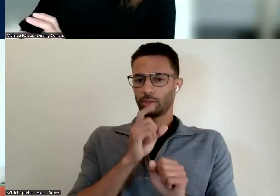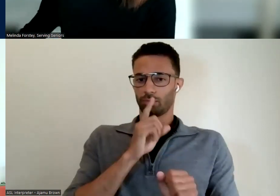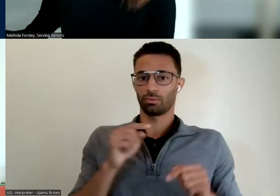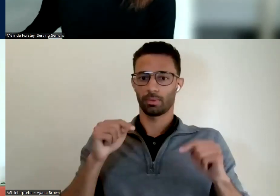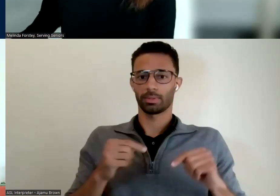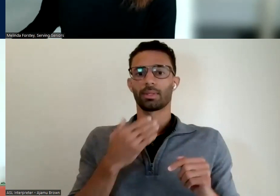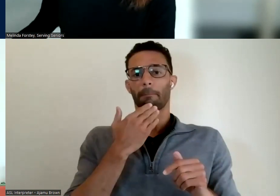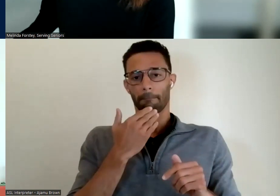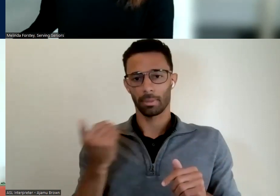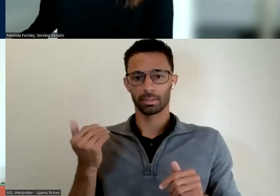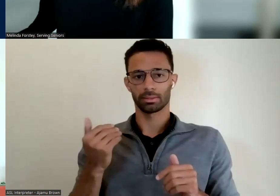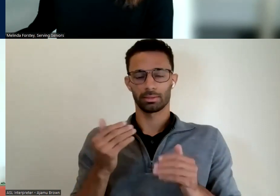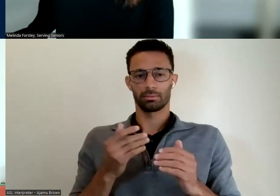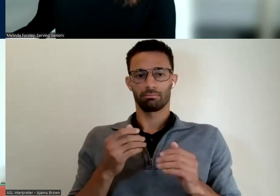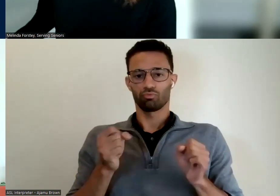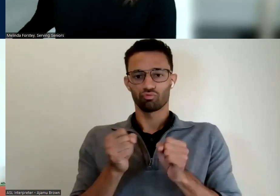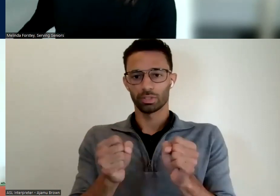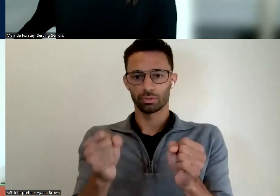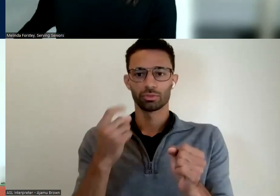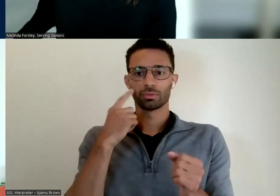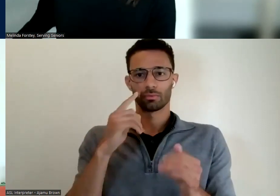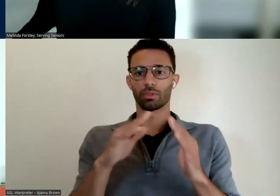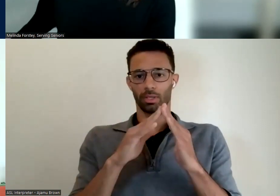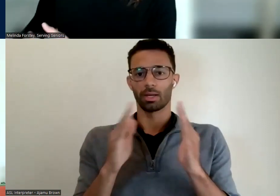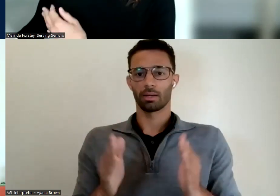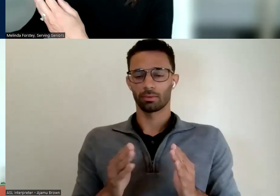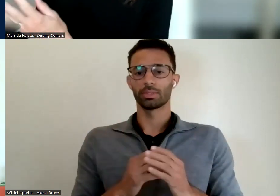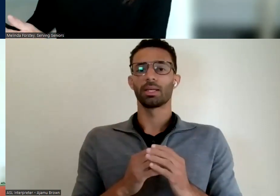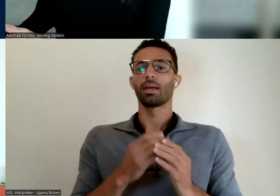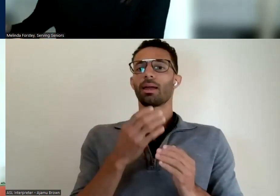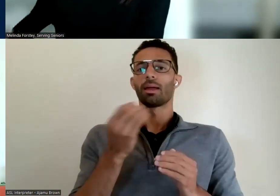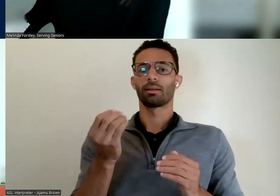strategy? And then lastly, how sustainable is the funding for your 2 programs?